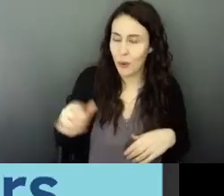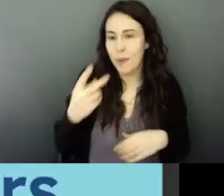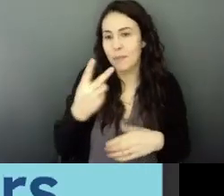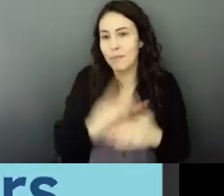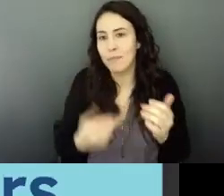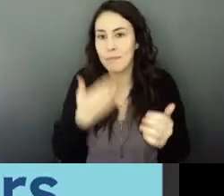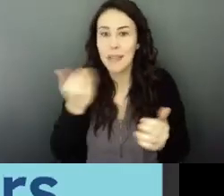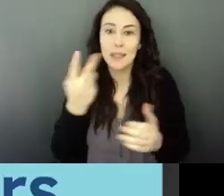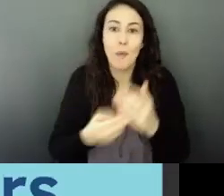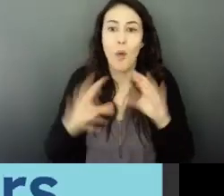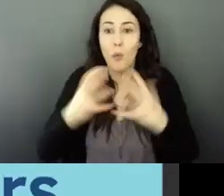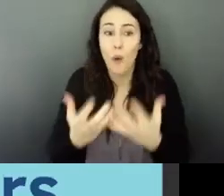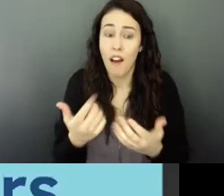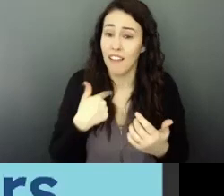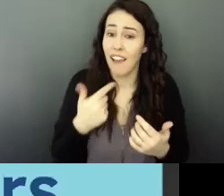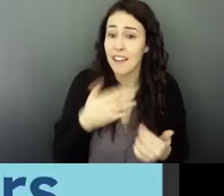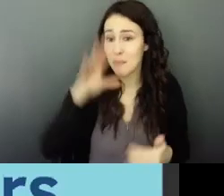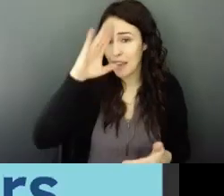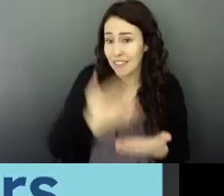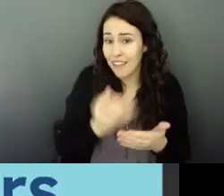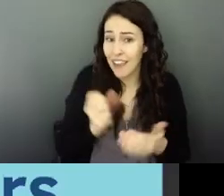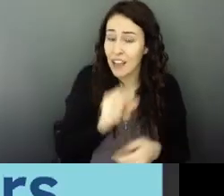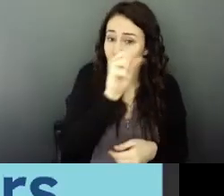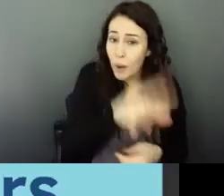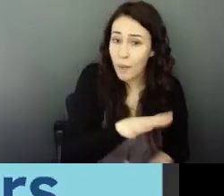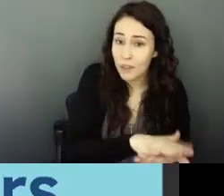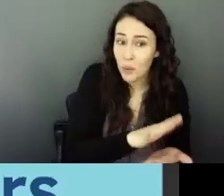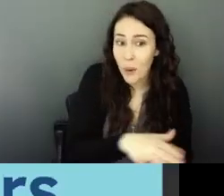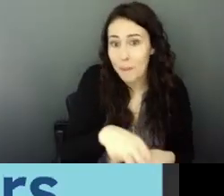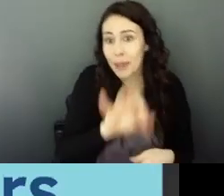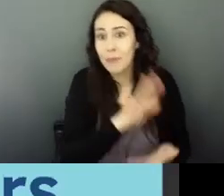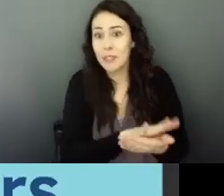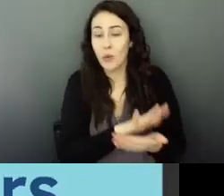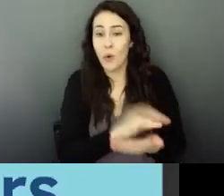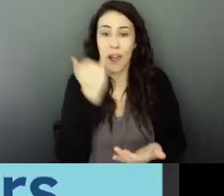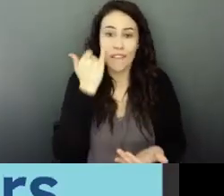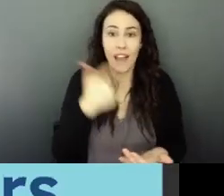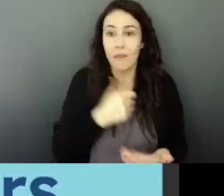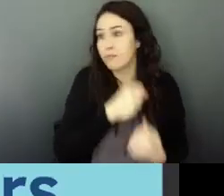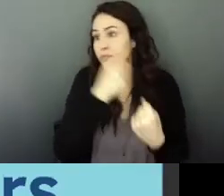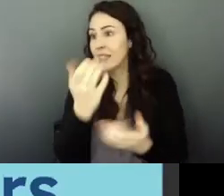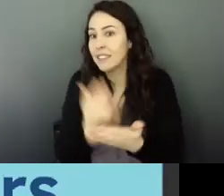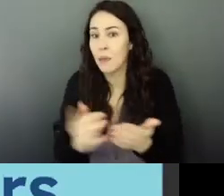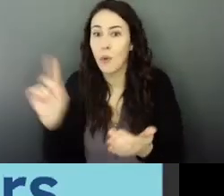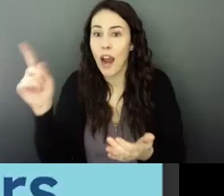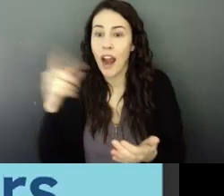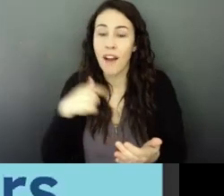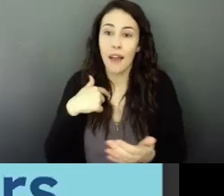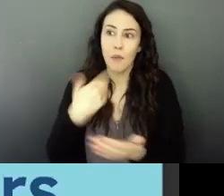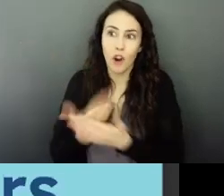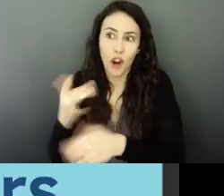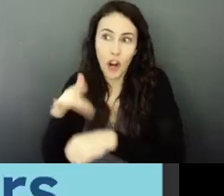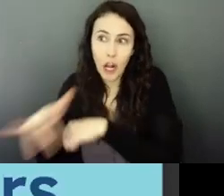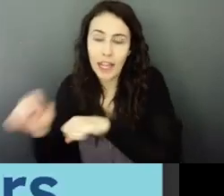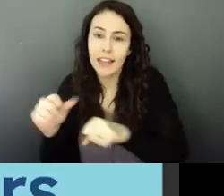my son up from school and drop him off. And if I'm on my way somewhere and I'm early, I can stop by Starbucks and get some work